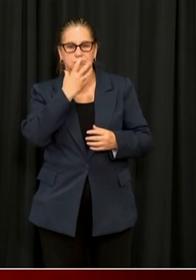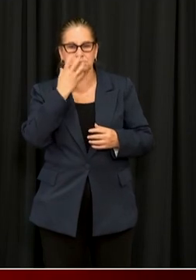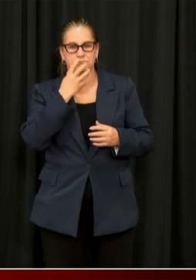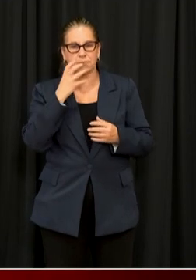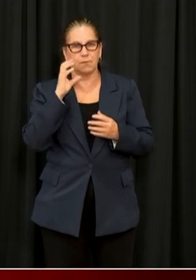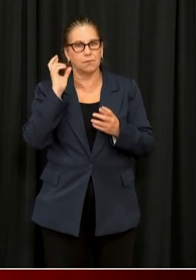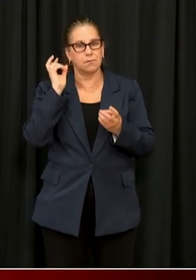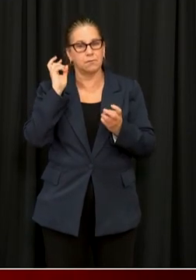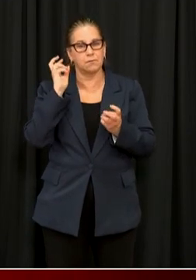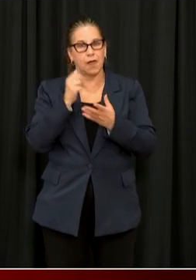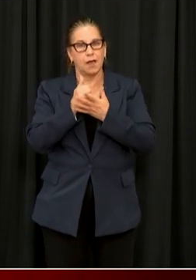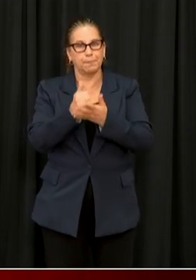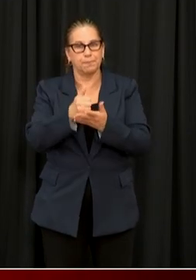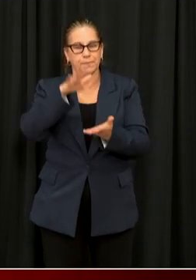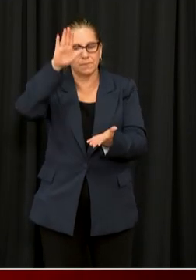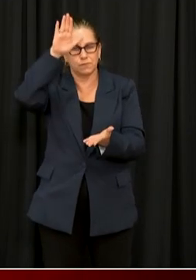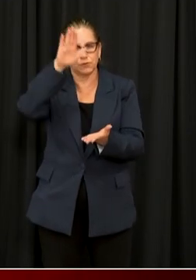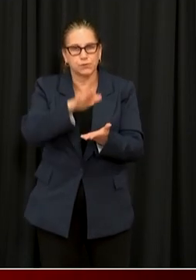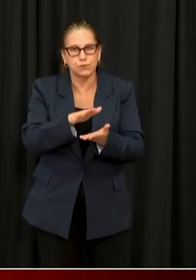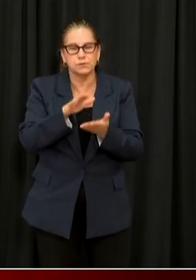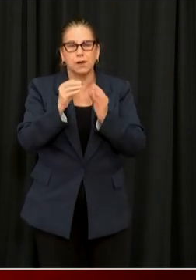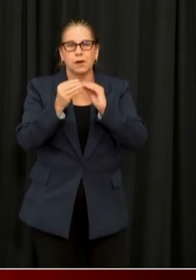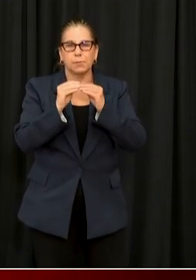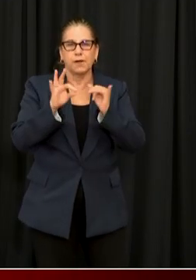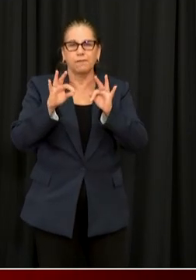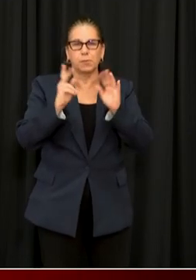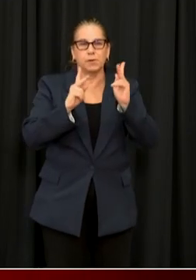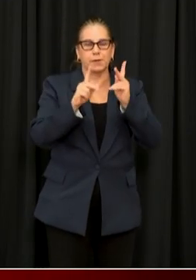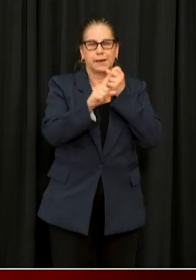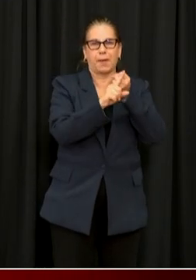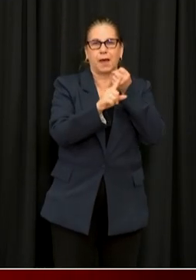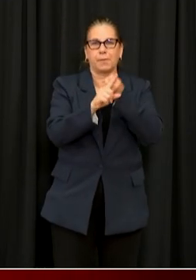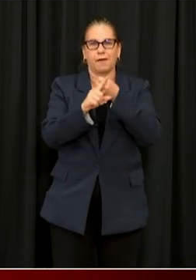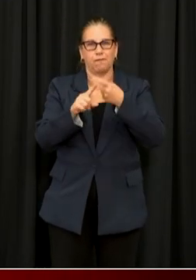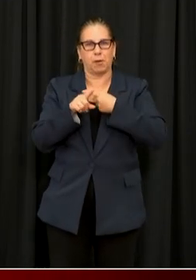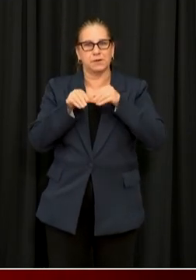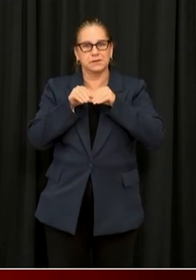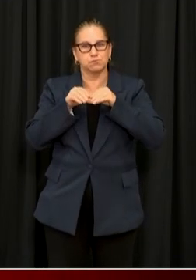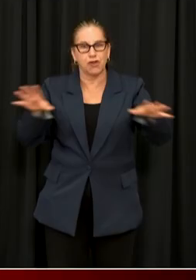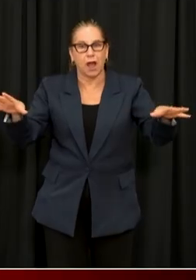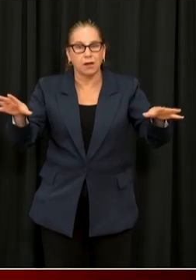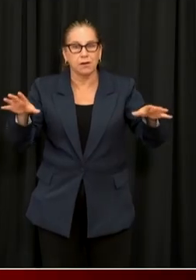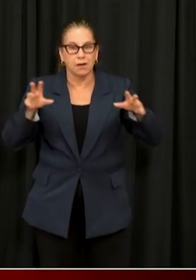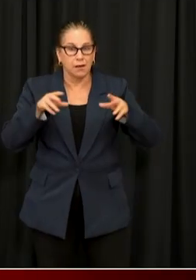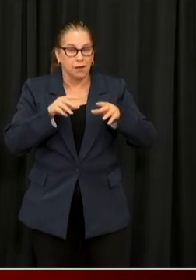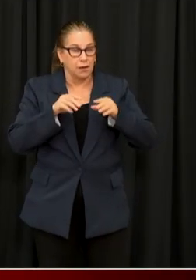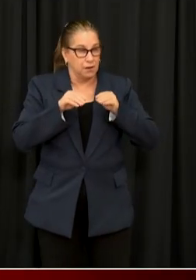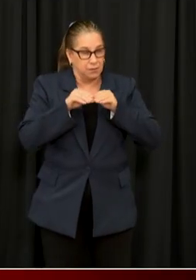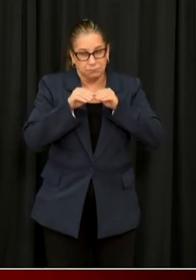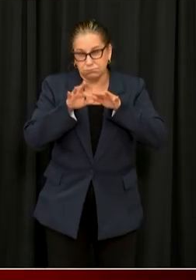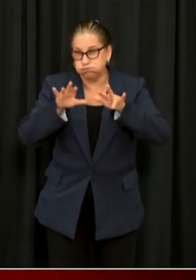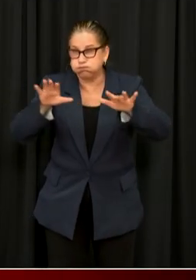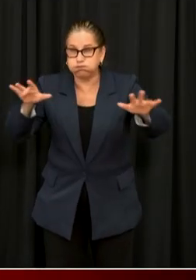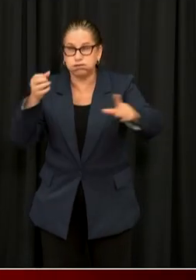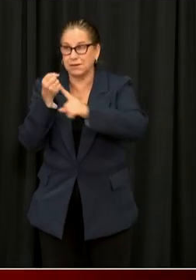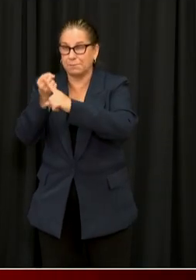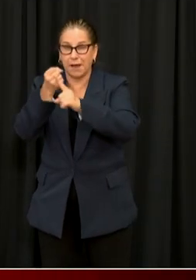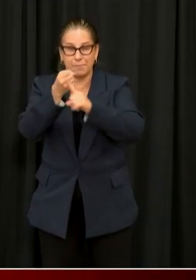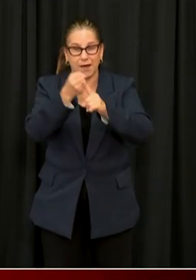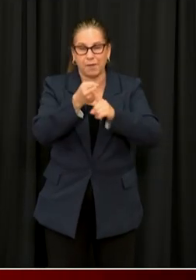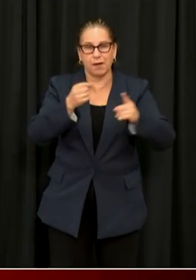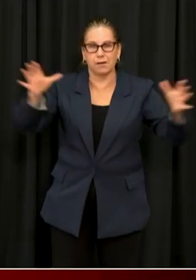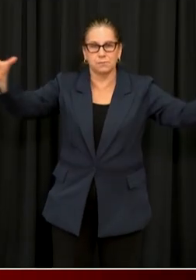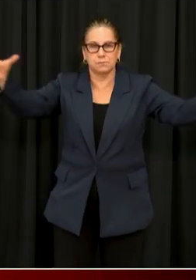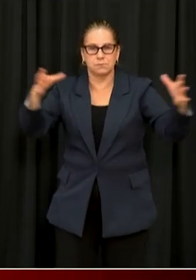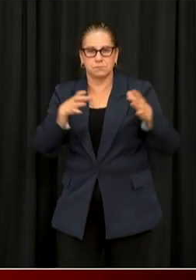of COVID-19 in our community. We have set these as our phase 1 goals. It's consistent with what other jurisdictions are doing, and